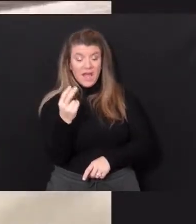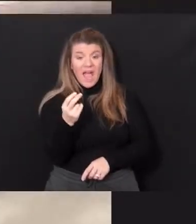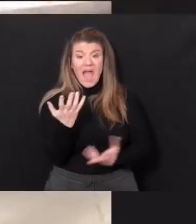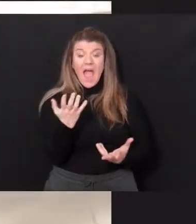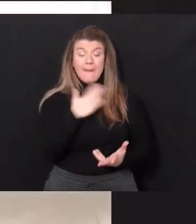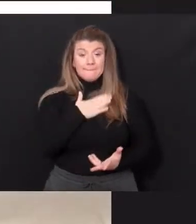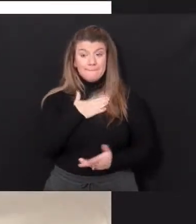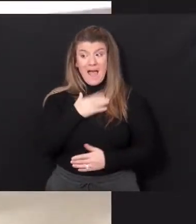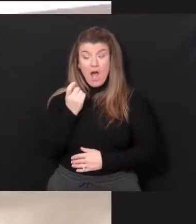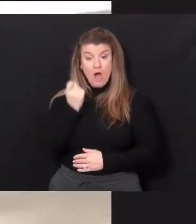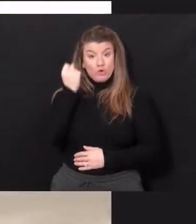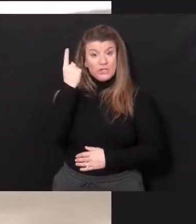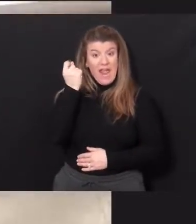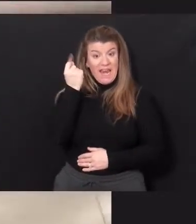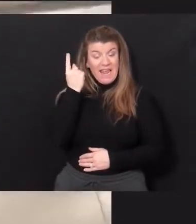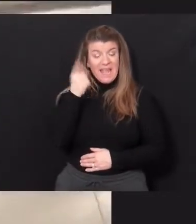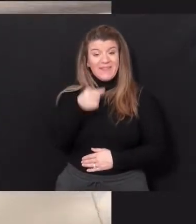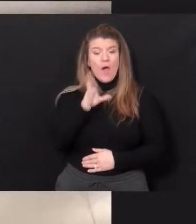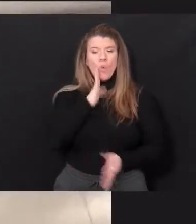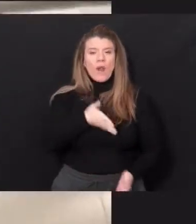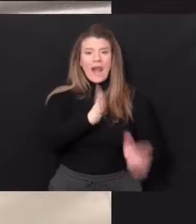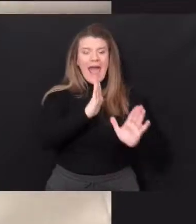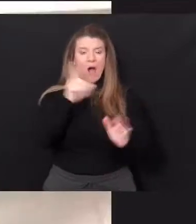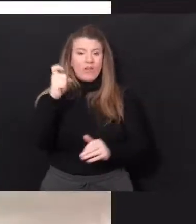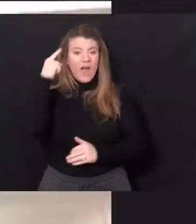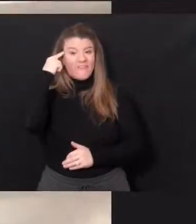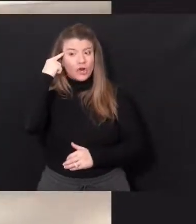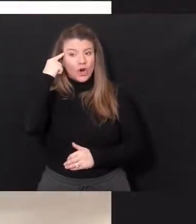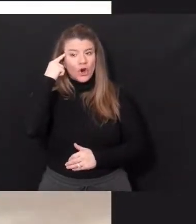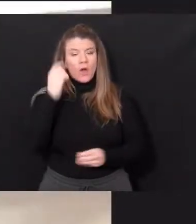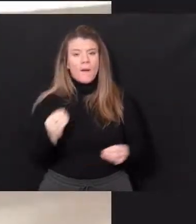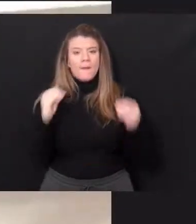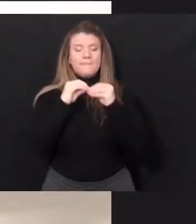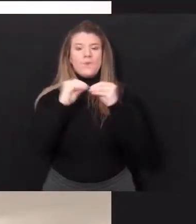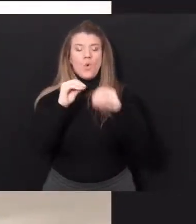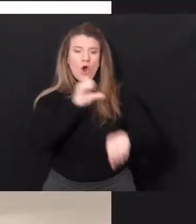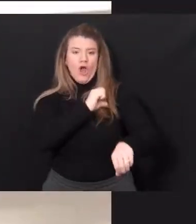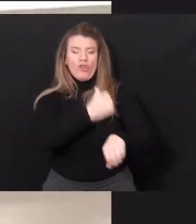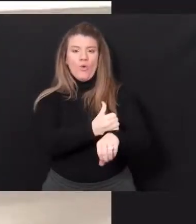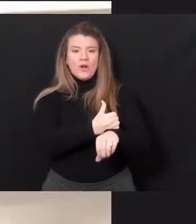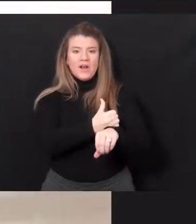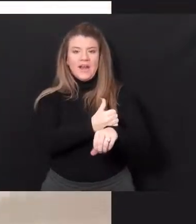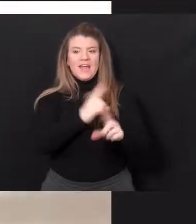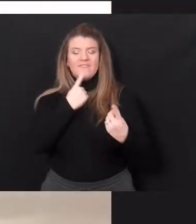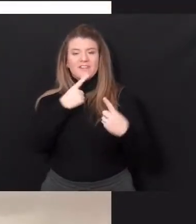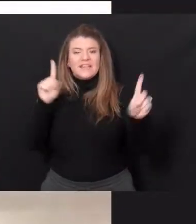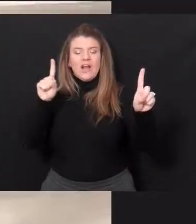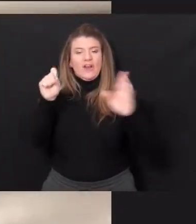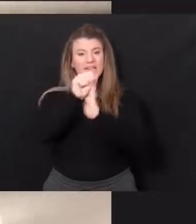my understanding is, it would allow the governor a greater authority on declaring a state of